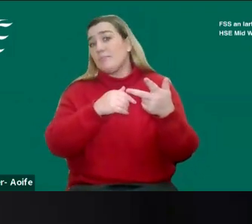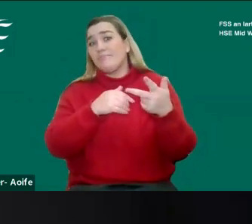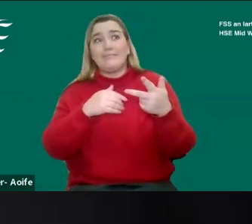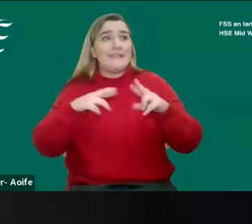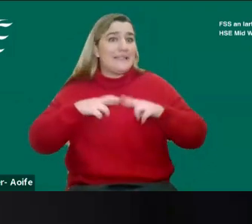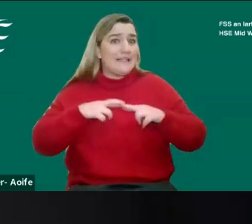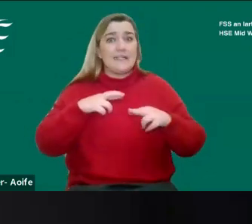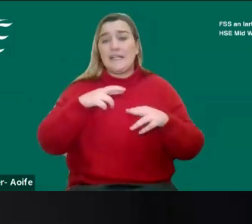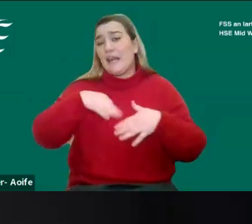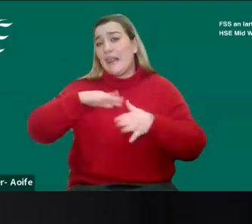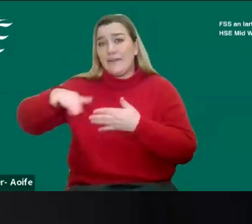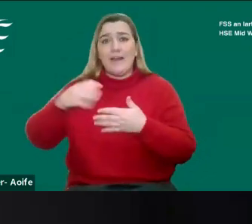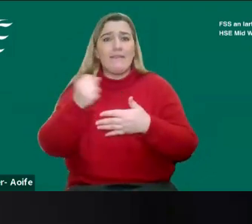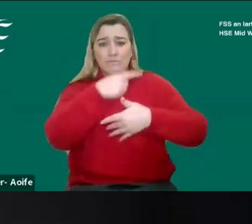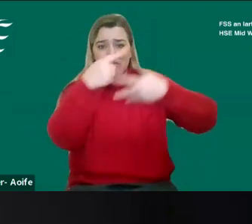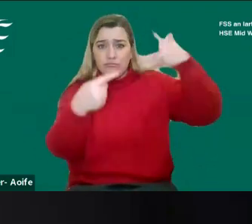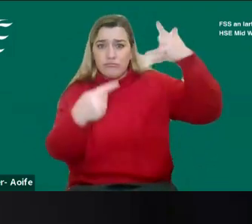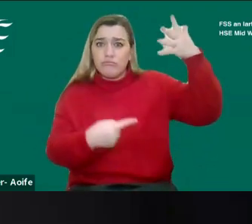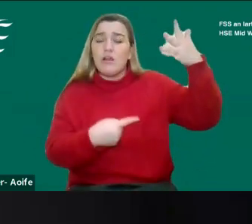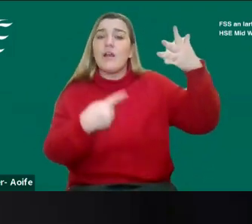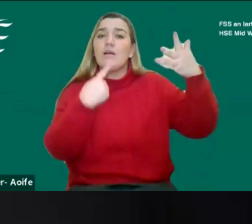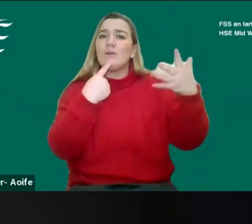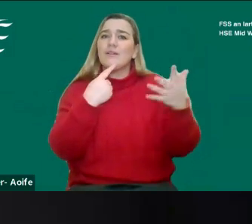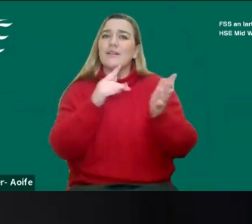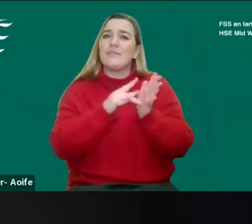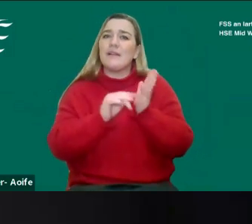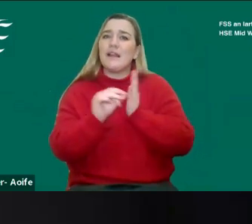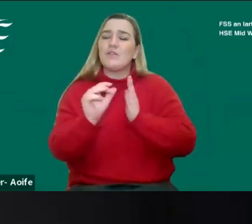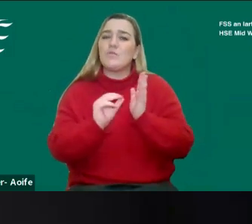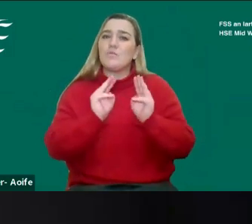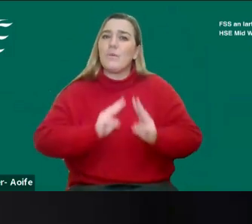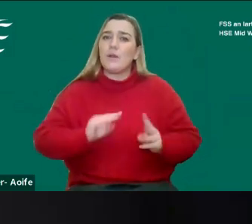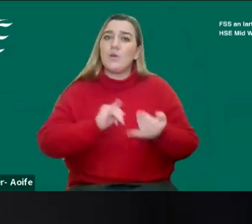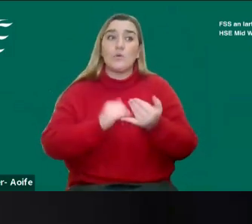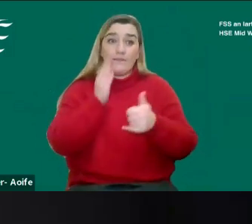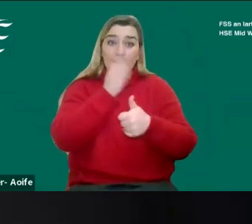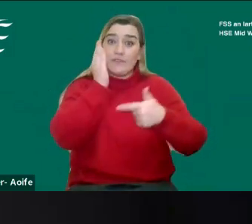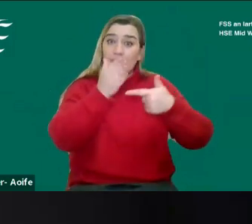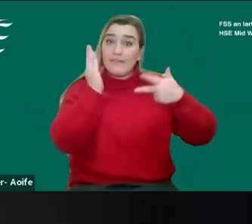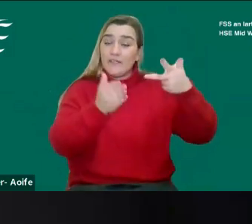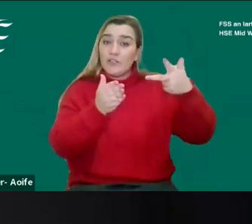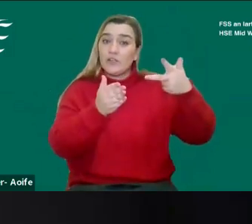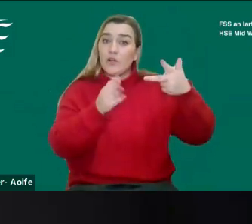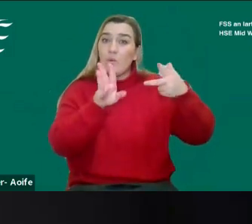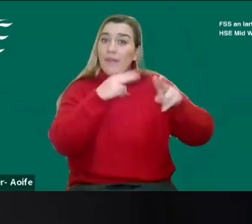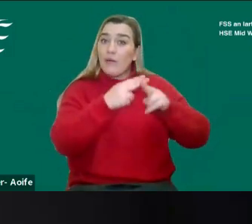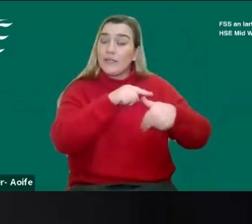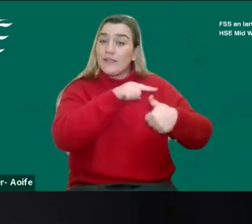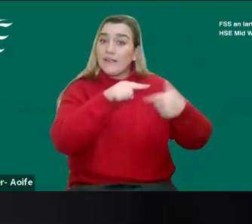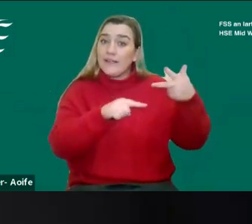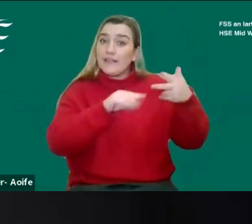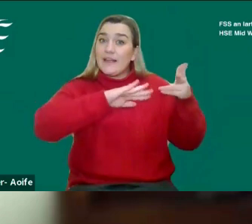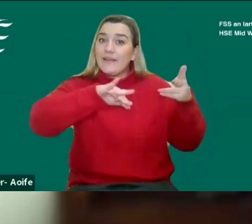every kind of a leave. And the middle-aged woman in the middle of it all who's been there and done all that without any of those leaves is